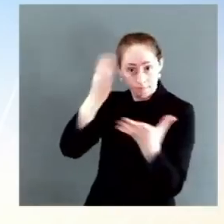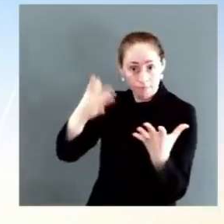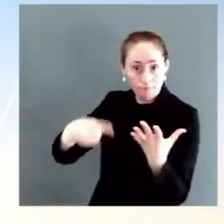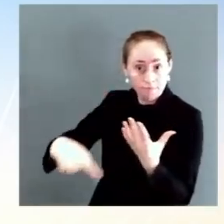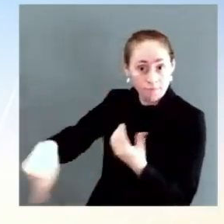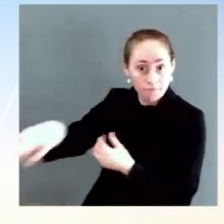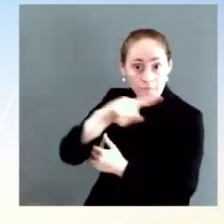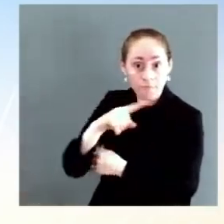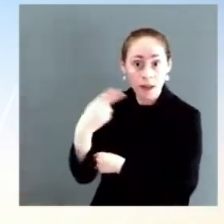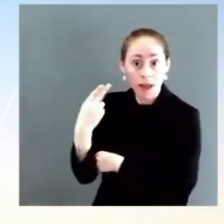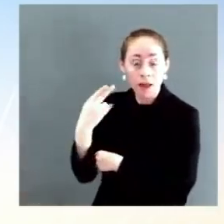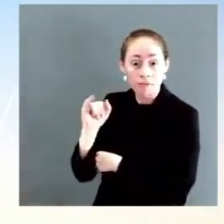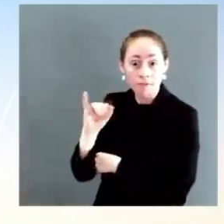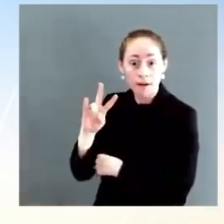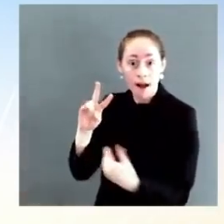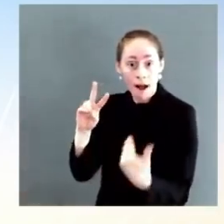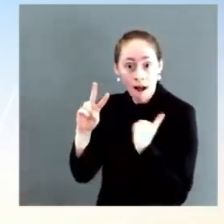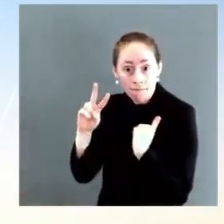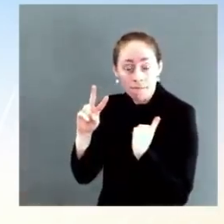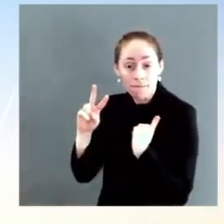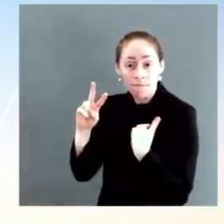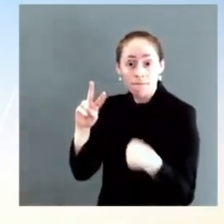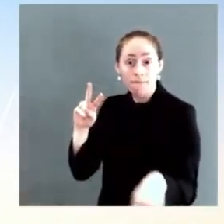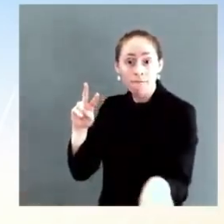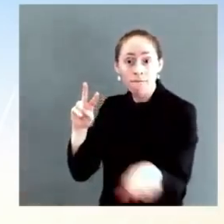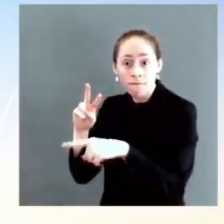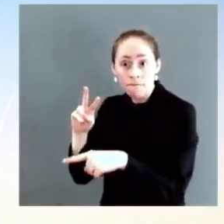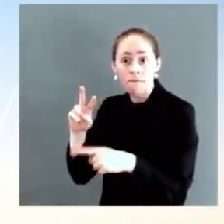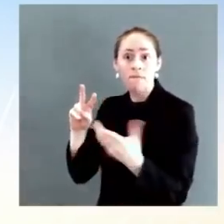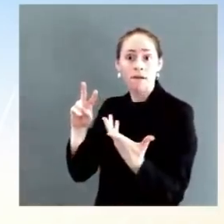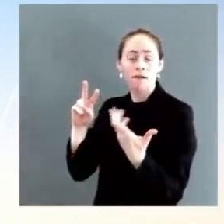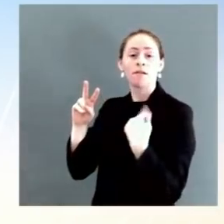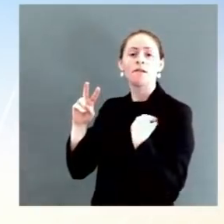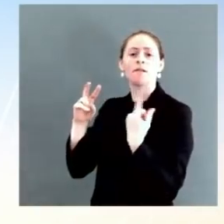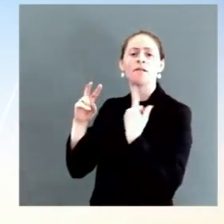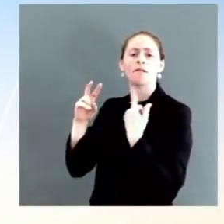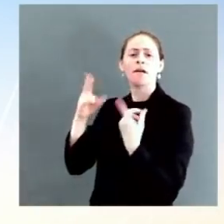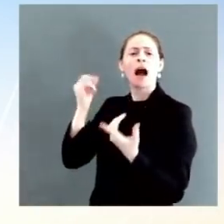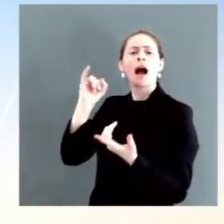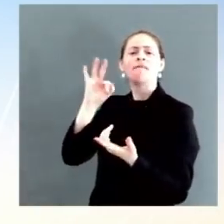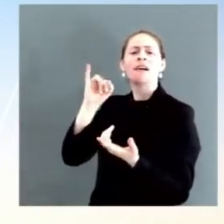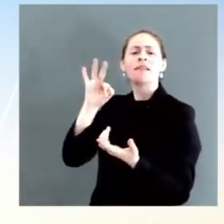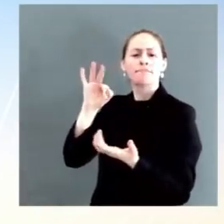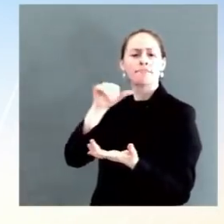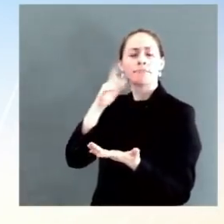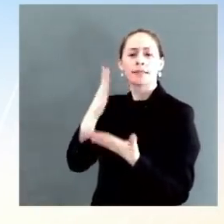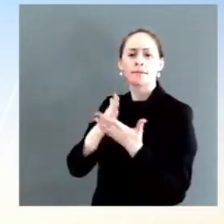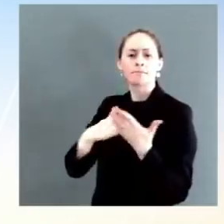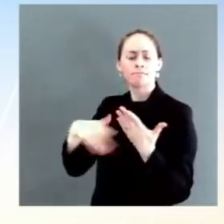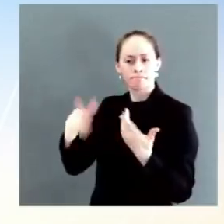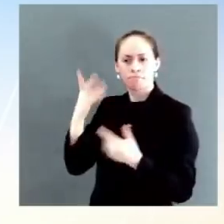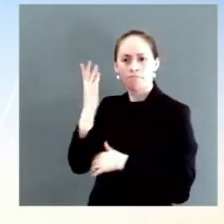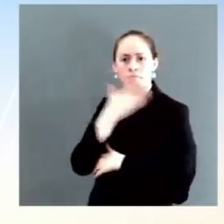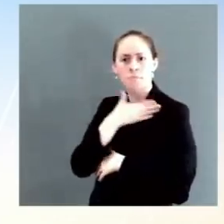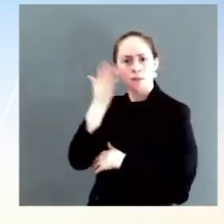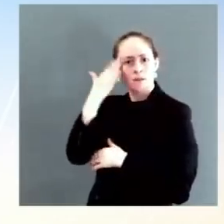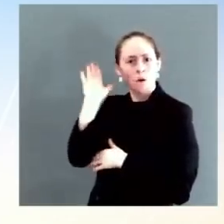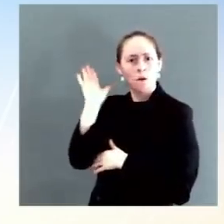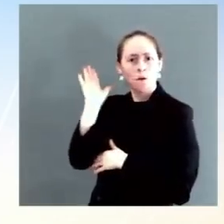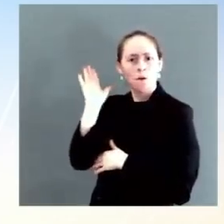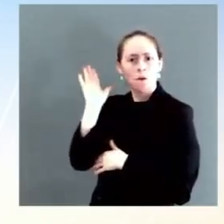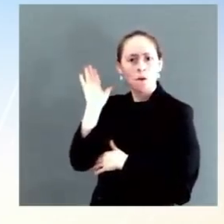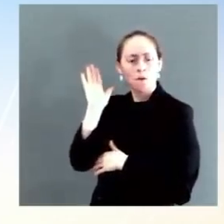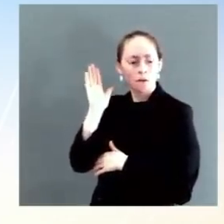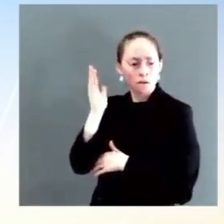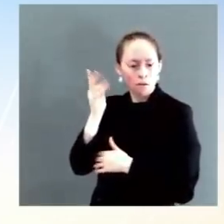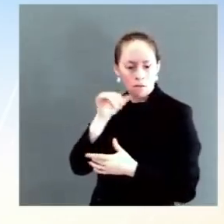ban on HIV positive people or lifting it? I would really point you to the Department of Defense. I'm happy to see if there's anything